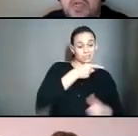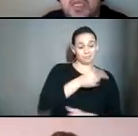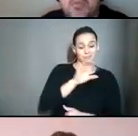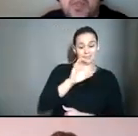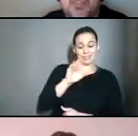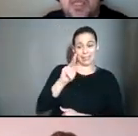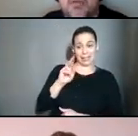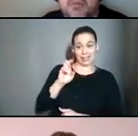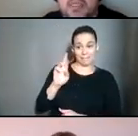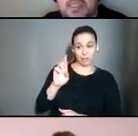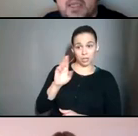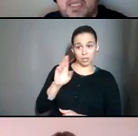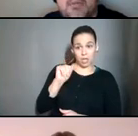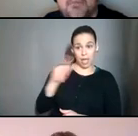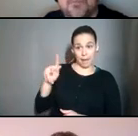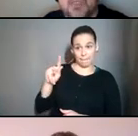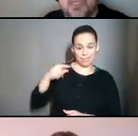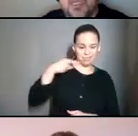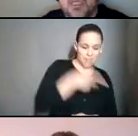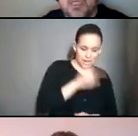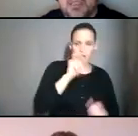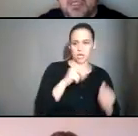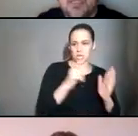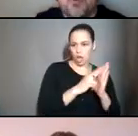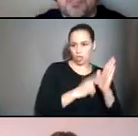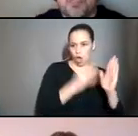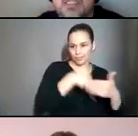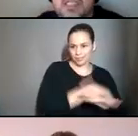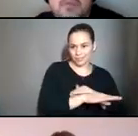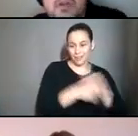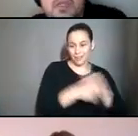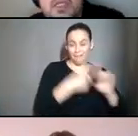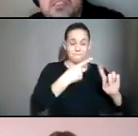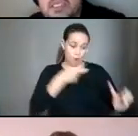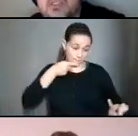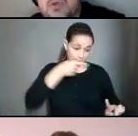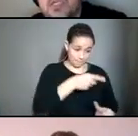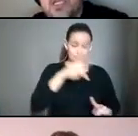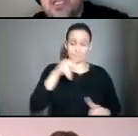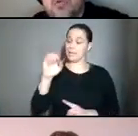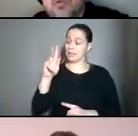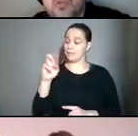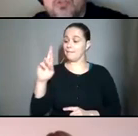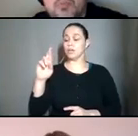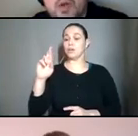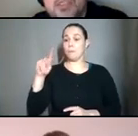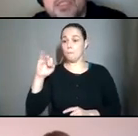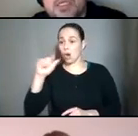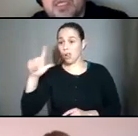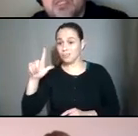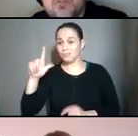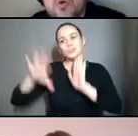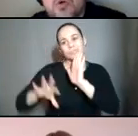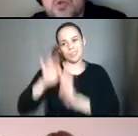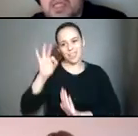in. Then, from the Clever portal, select the Dreambox icon and your child will